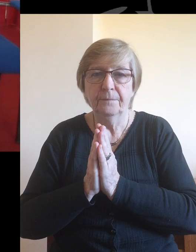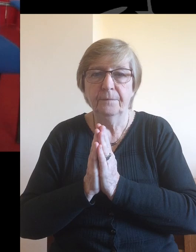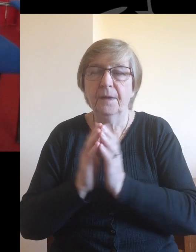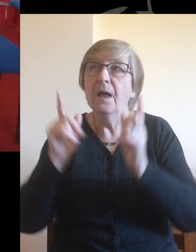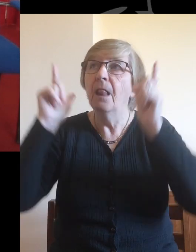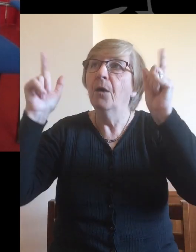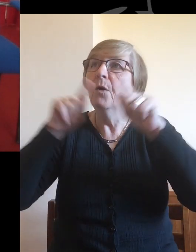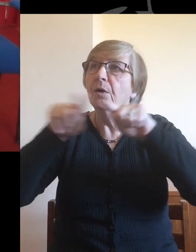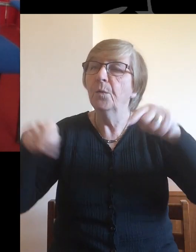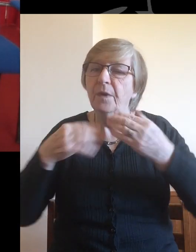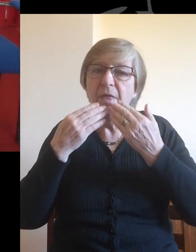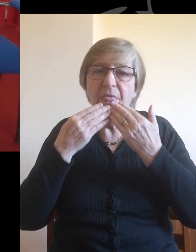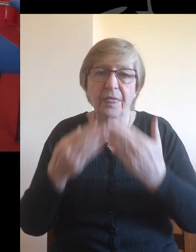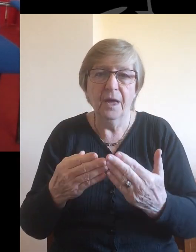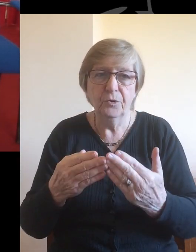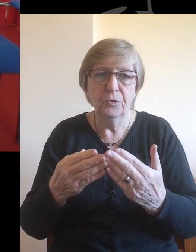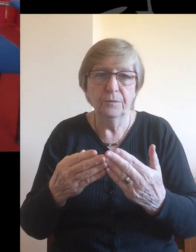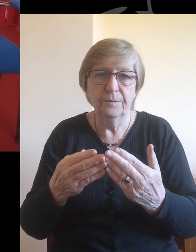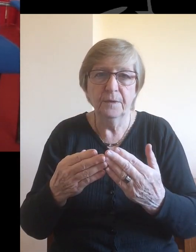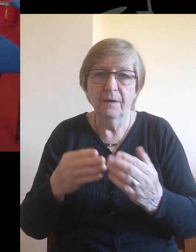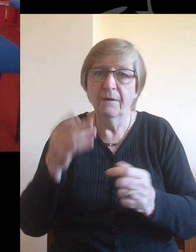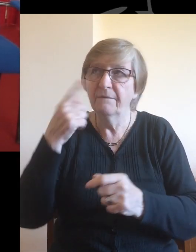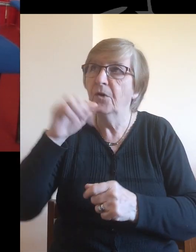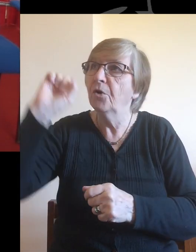Lord, we thank you for every taste of your goodness,